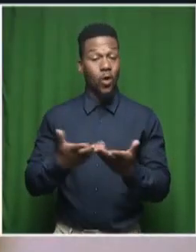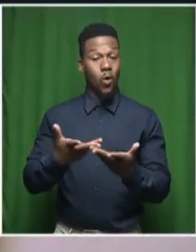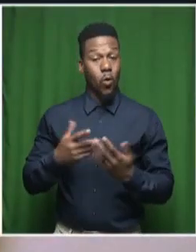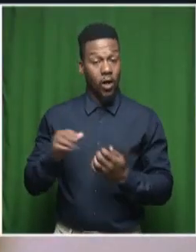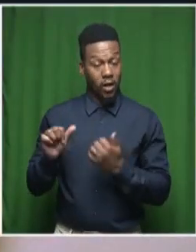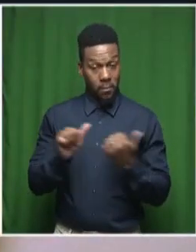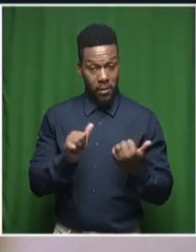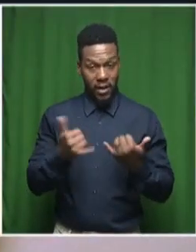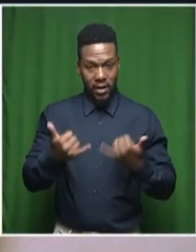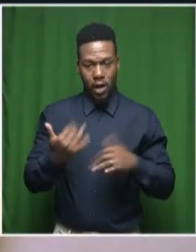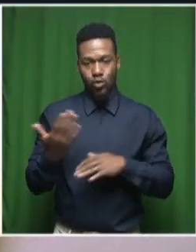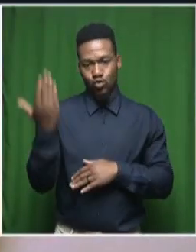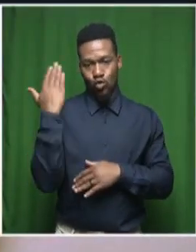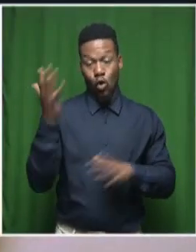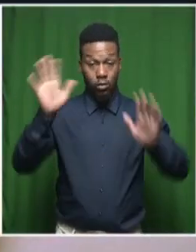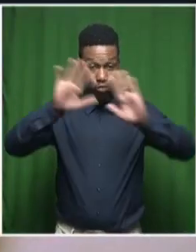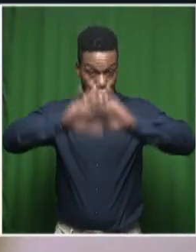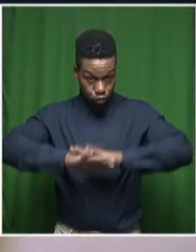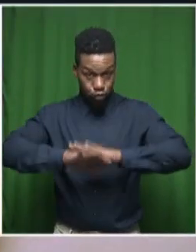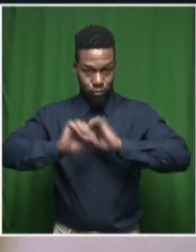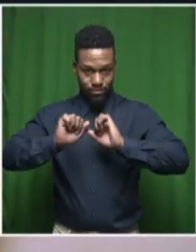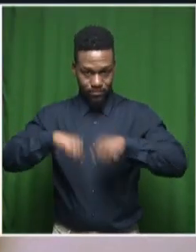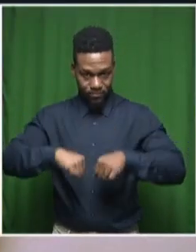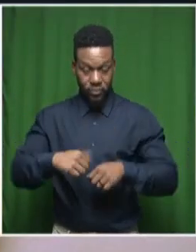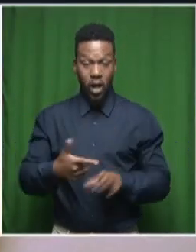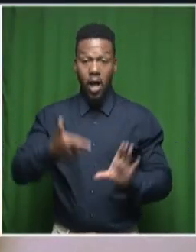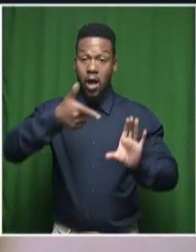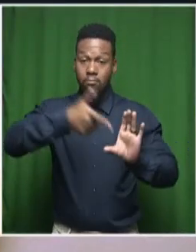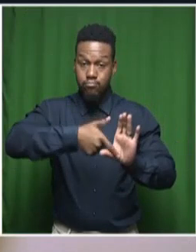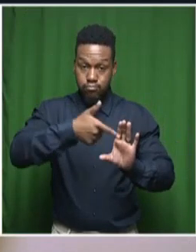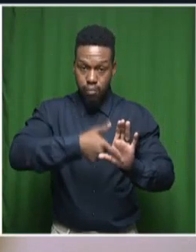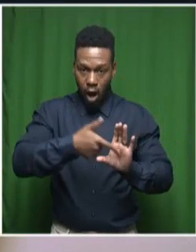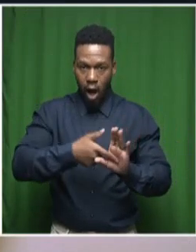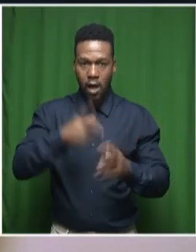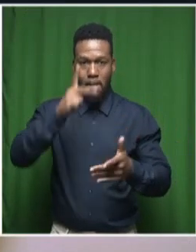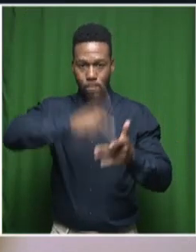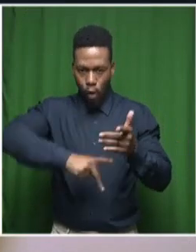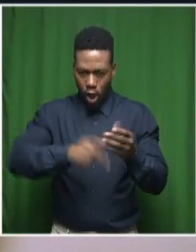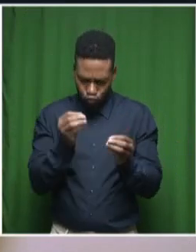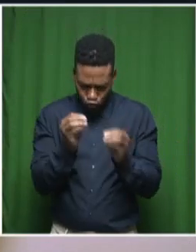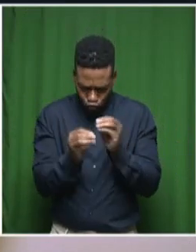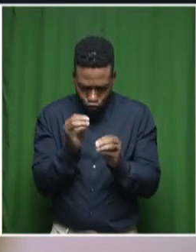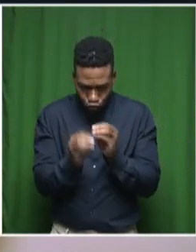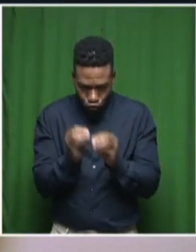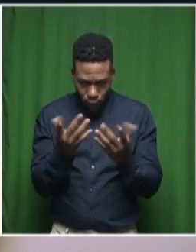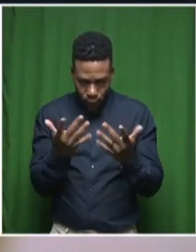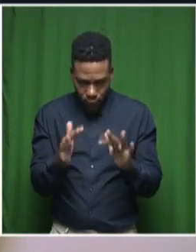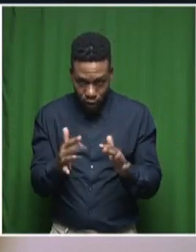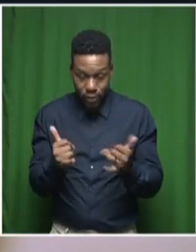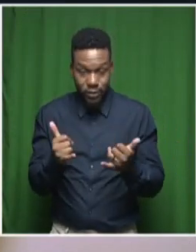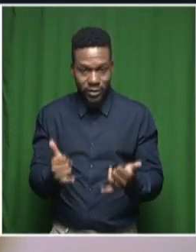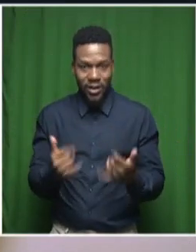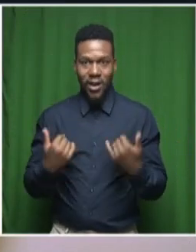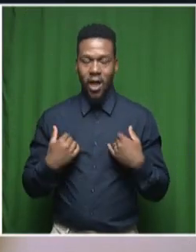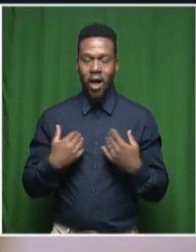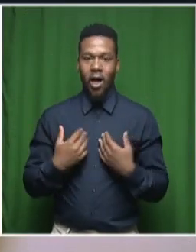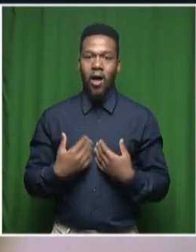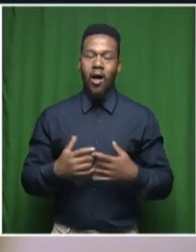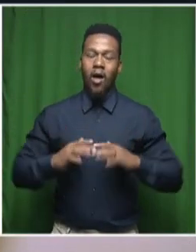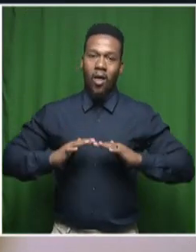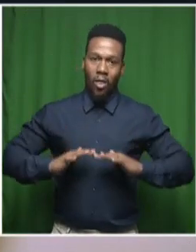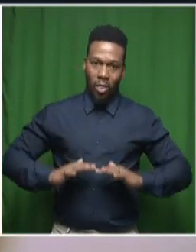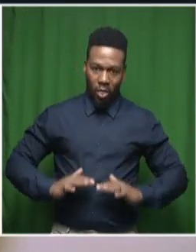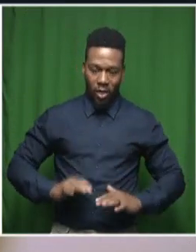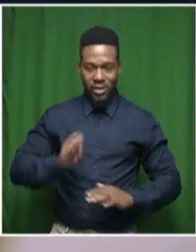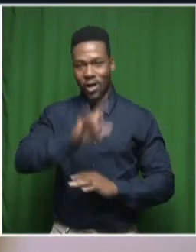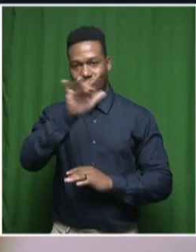Welcome back. Now, last night's January fuel adjustment came as a relief for South Africans. This follows the Department